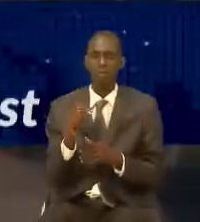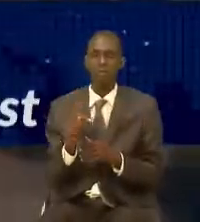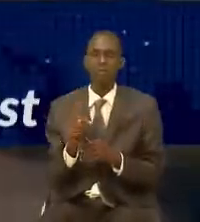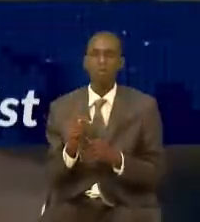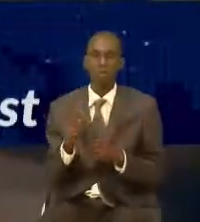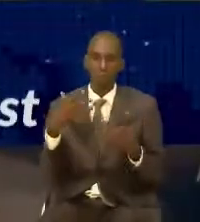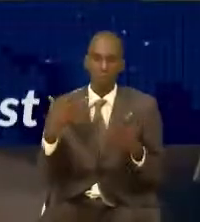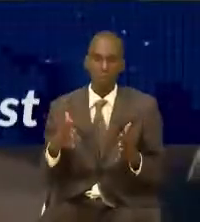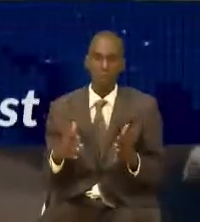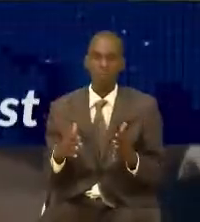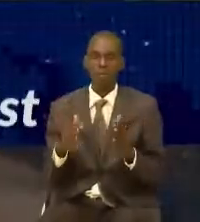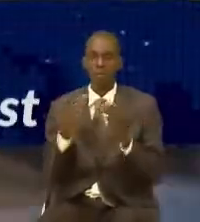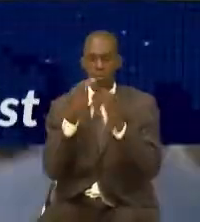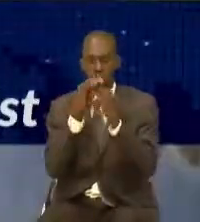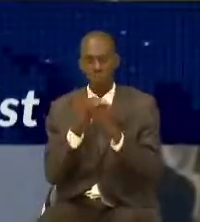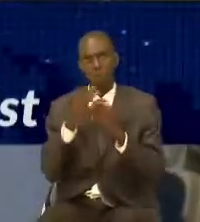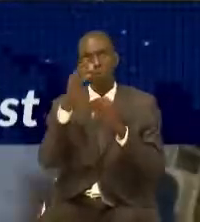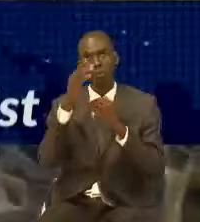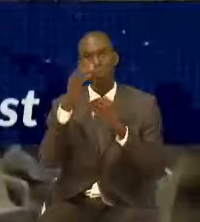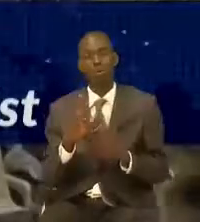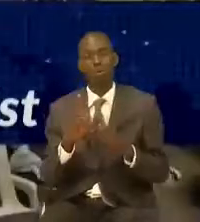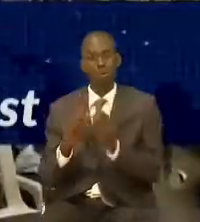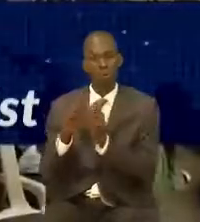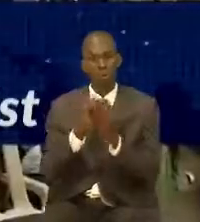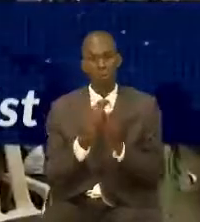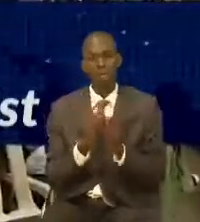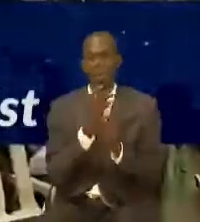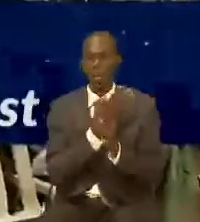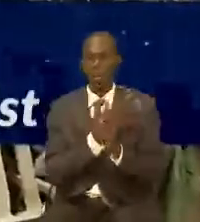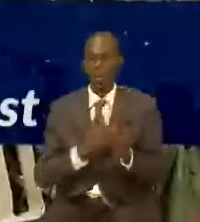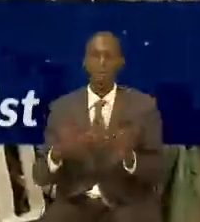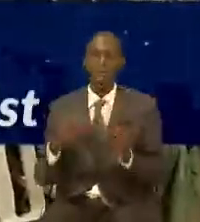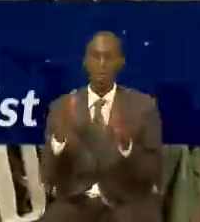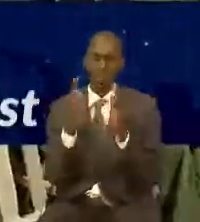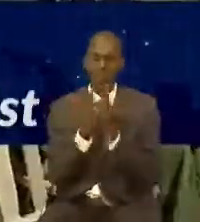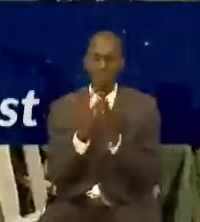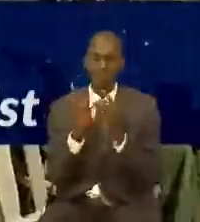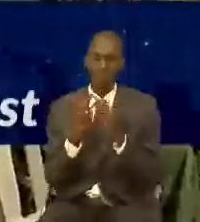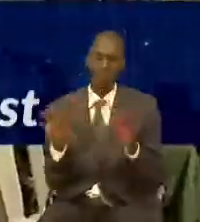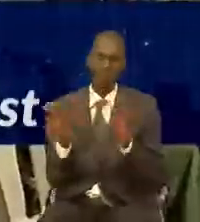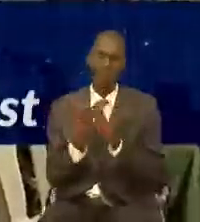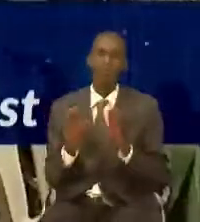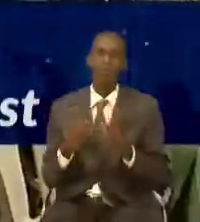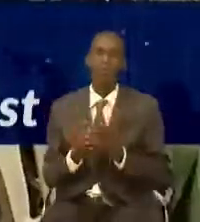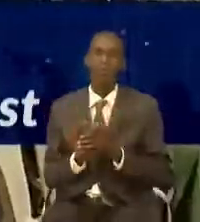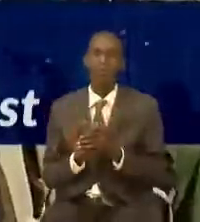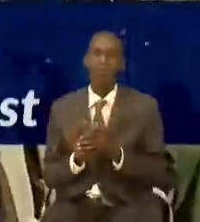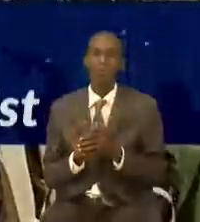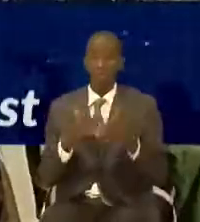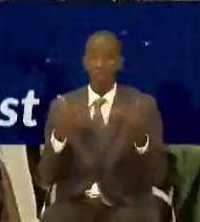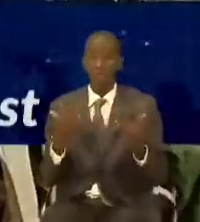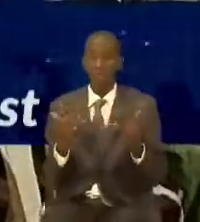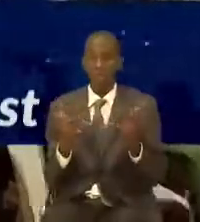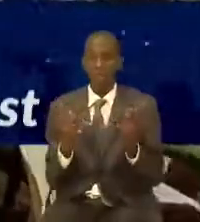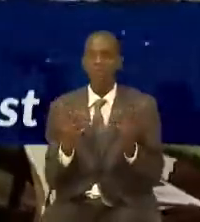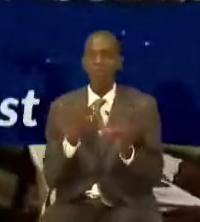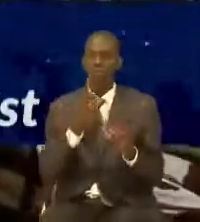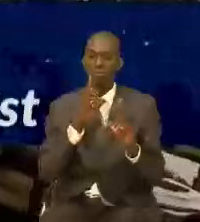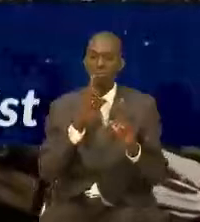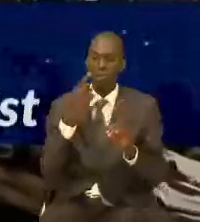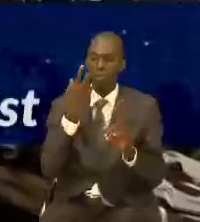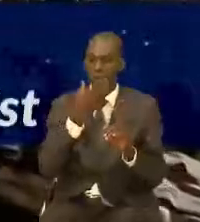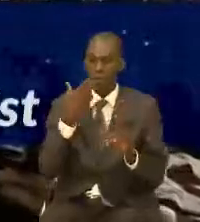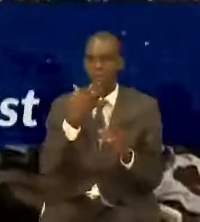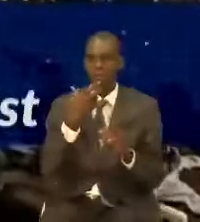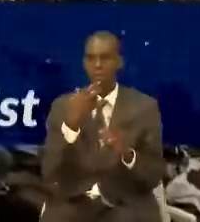connected and continue to pray now and tell the lord what you want him to do for you tonight he